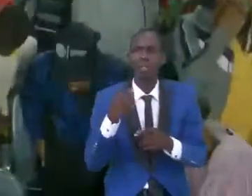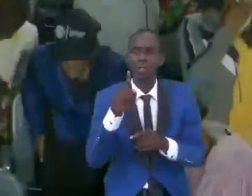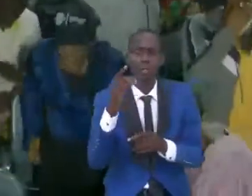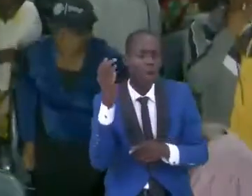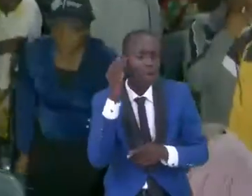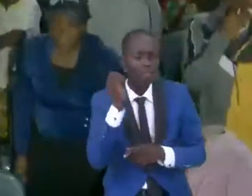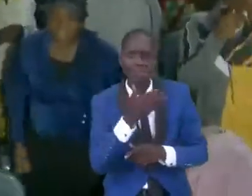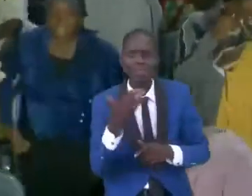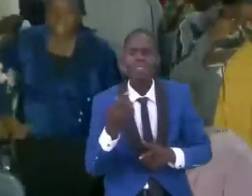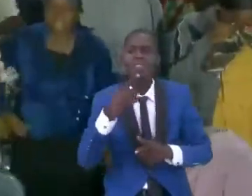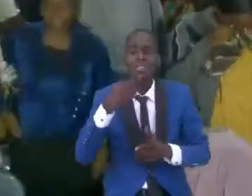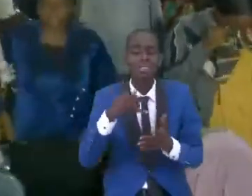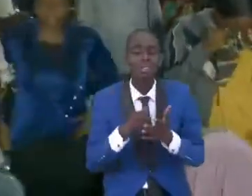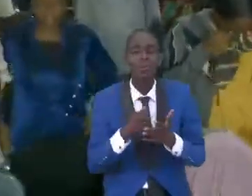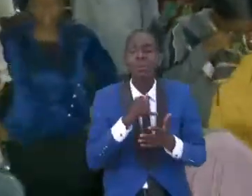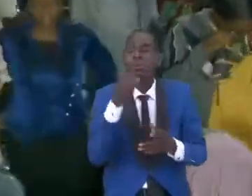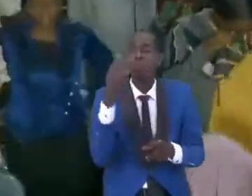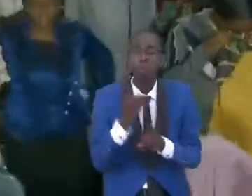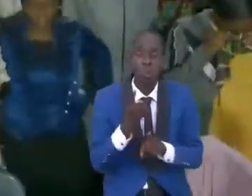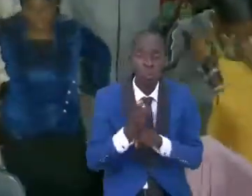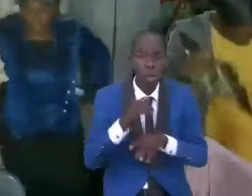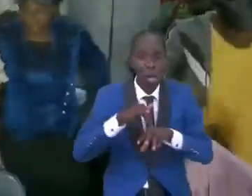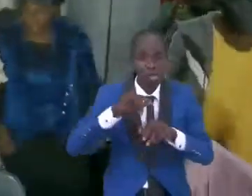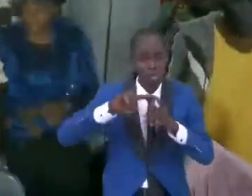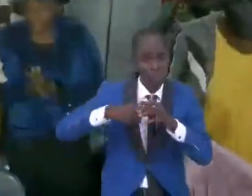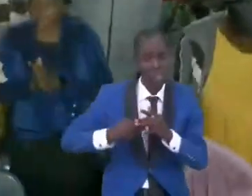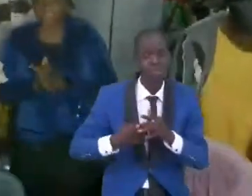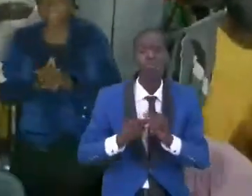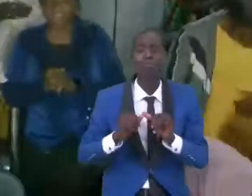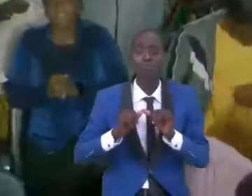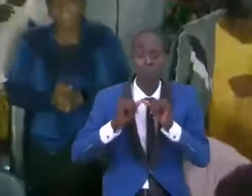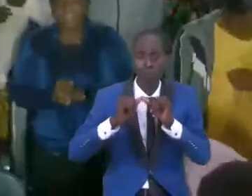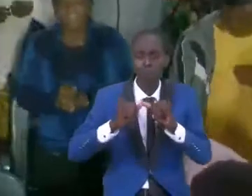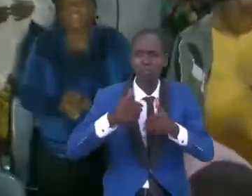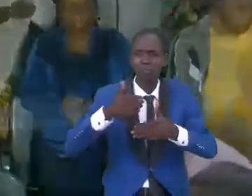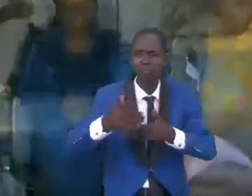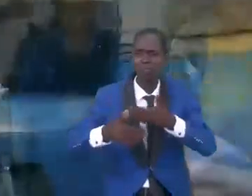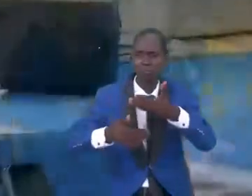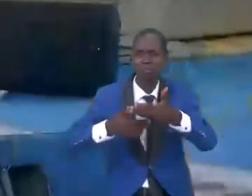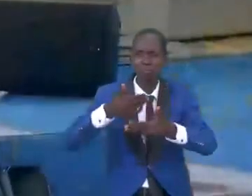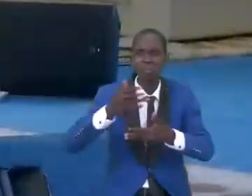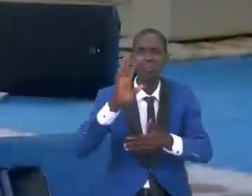now invite the man of God, convener GCK,